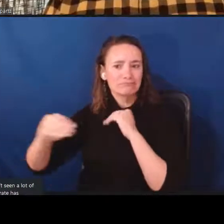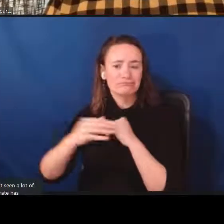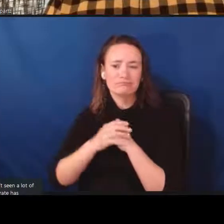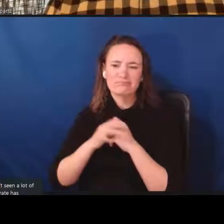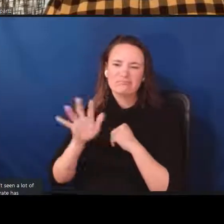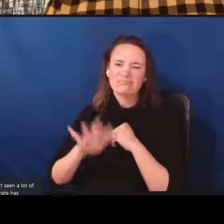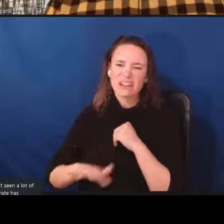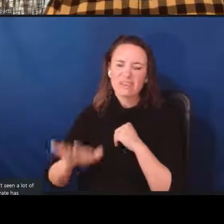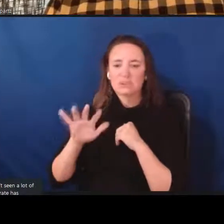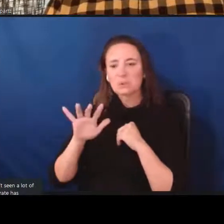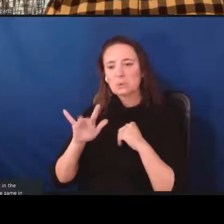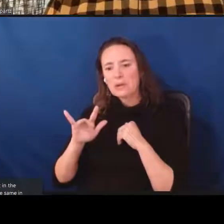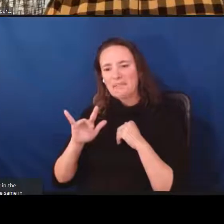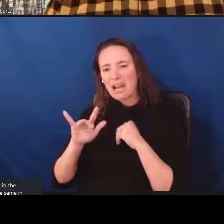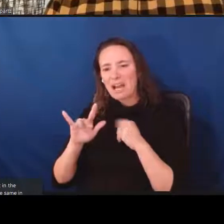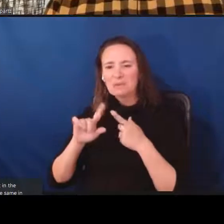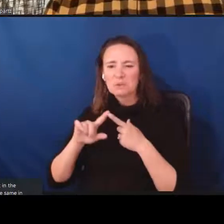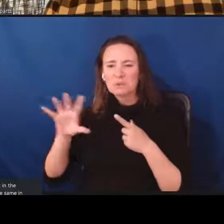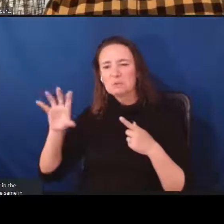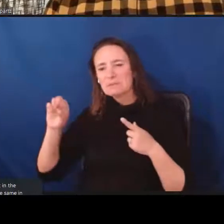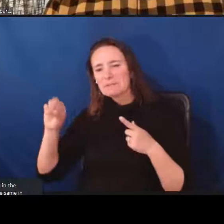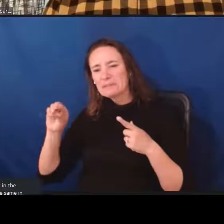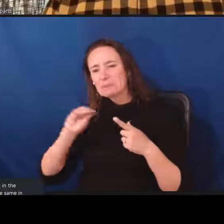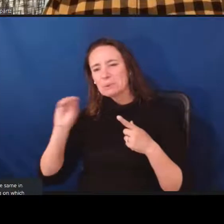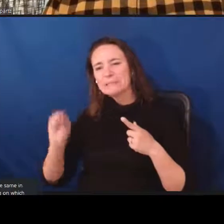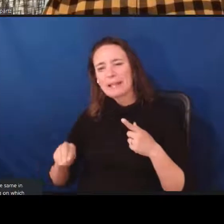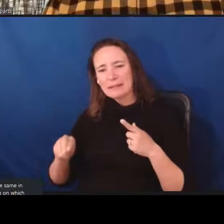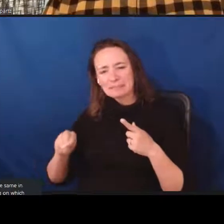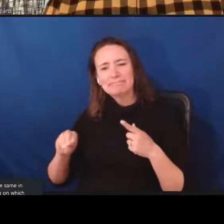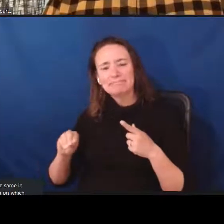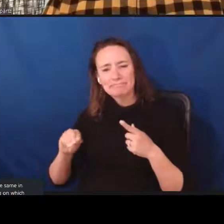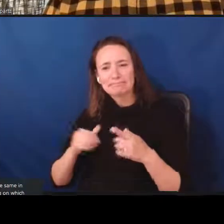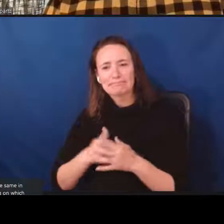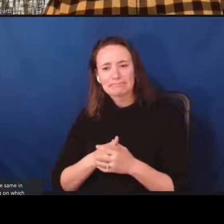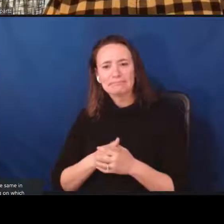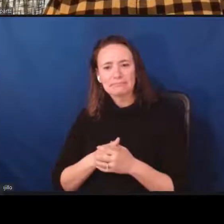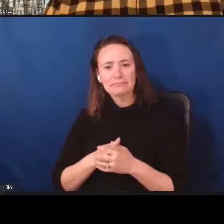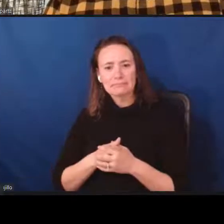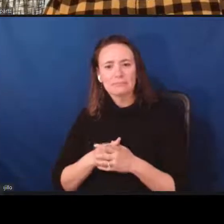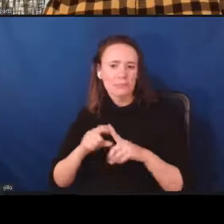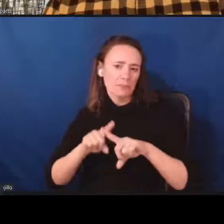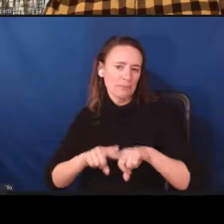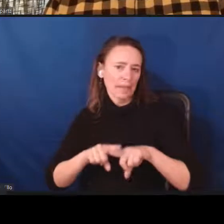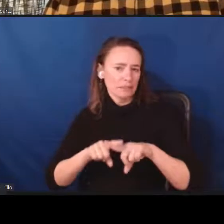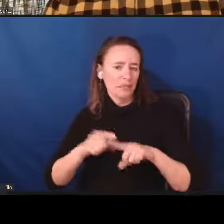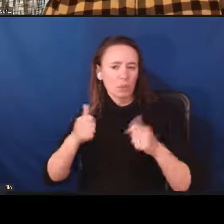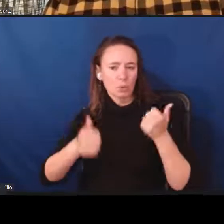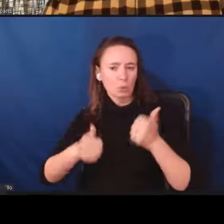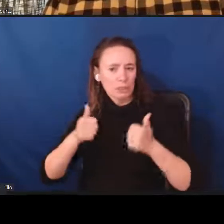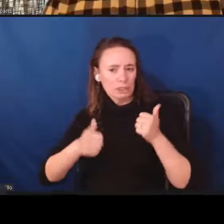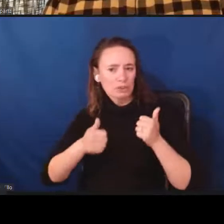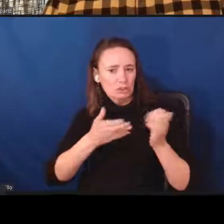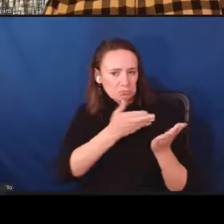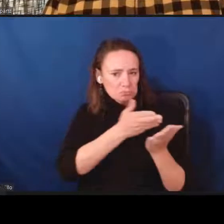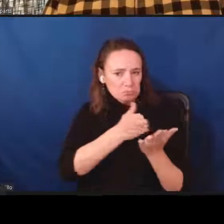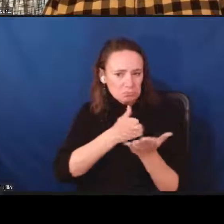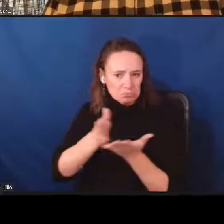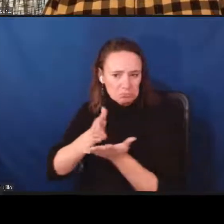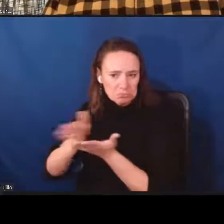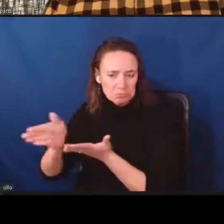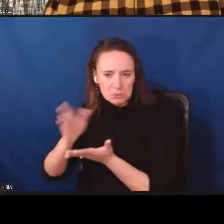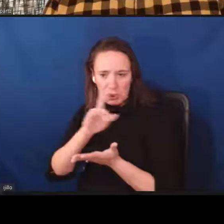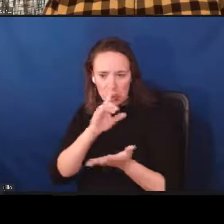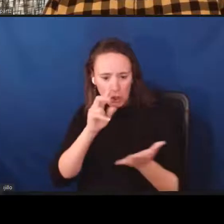25% up to 50%, depending on which part of the disability population you look at. And